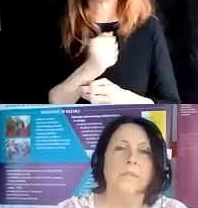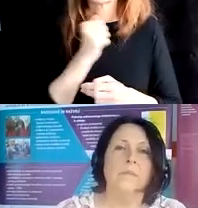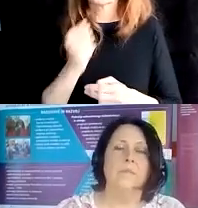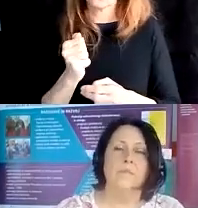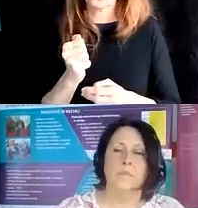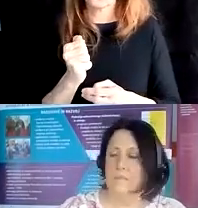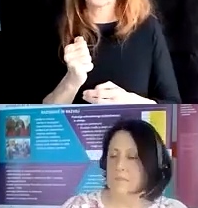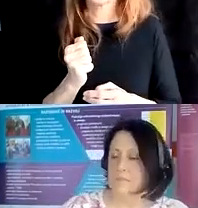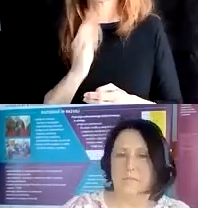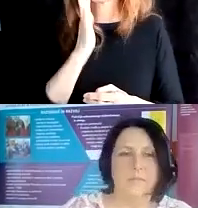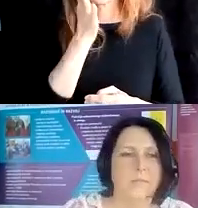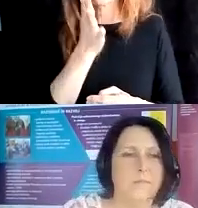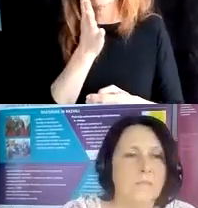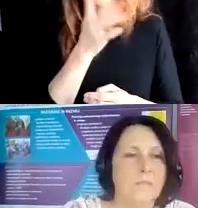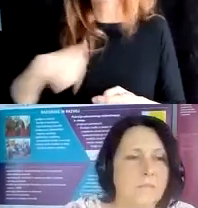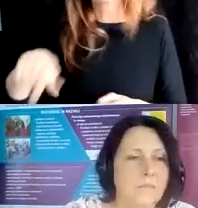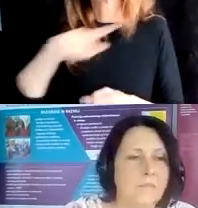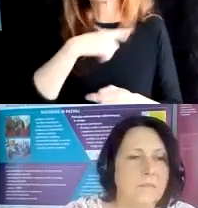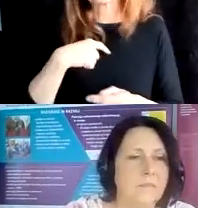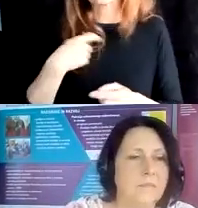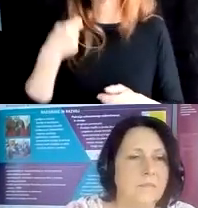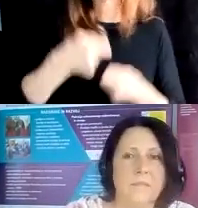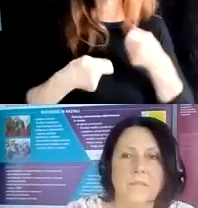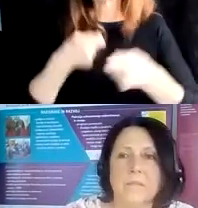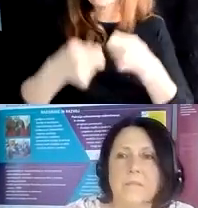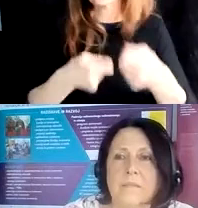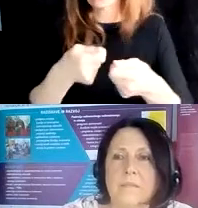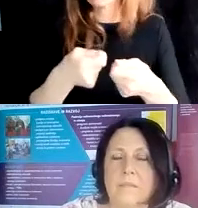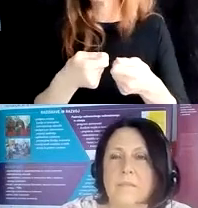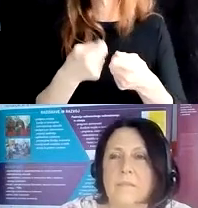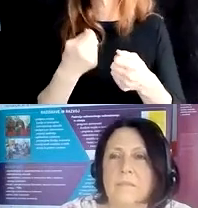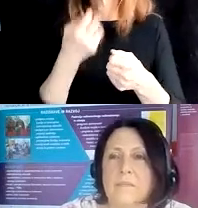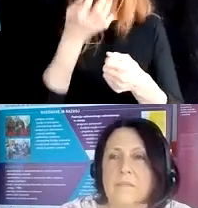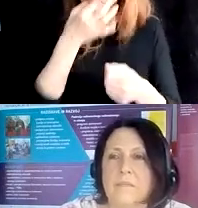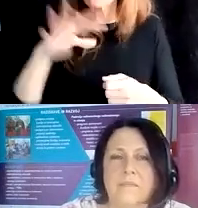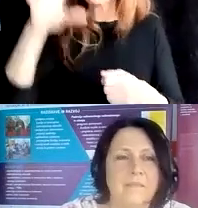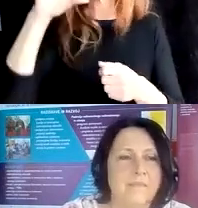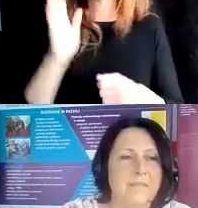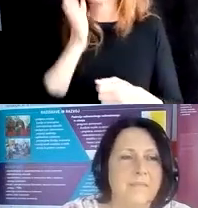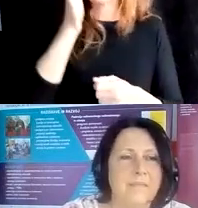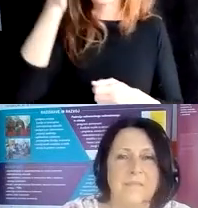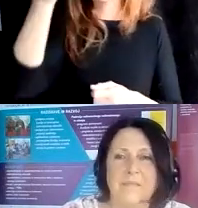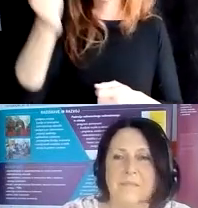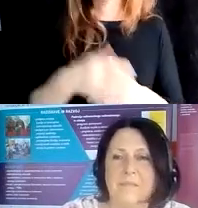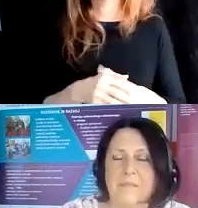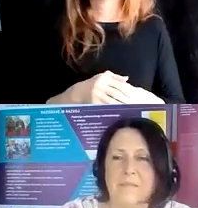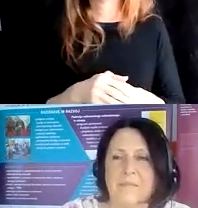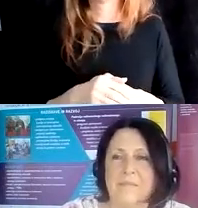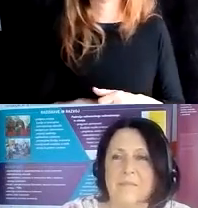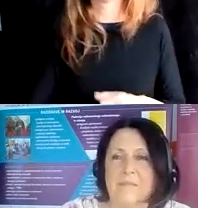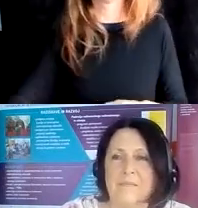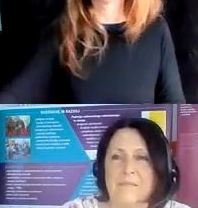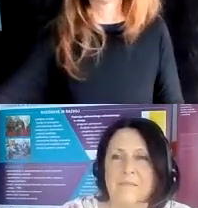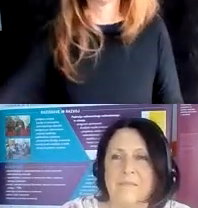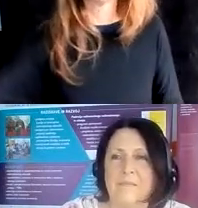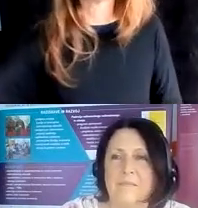part of our lives will be learned, and the world will be then improved. So thank you very